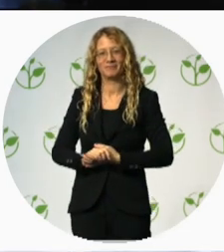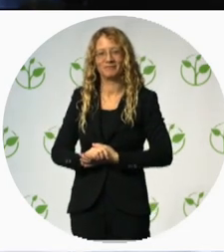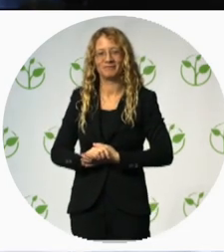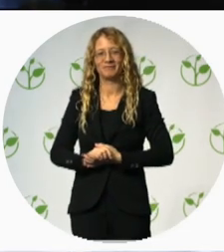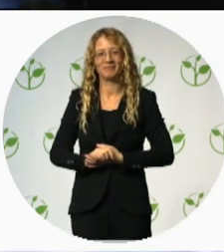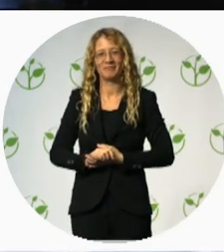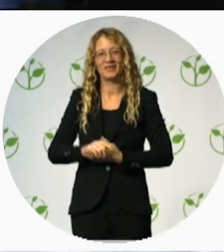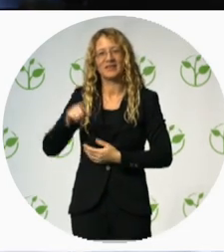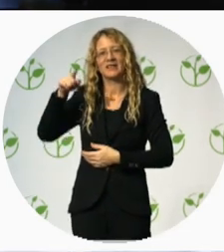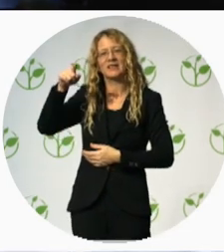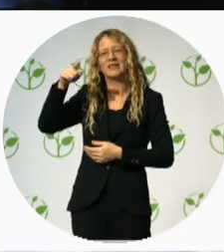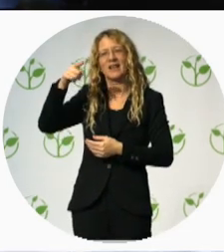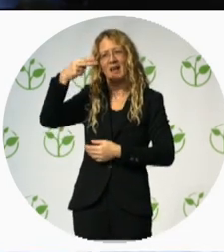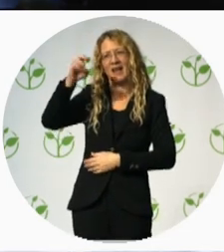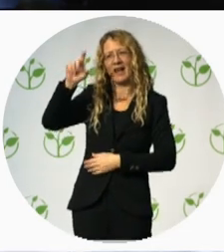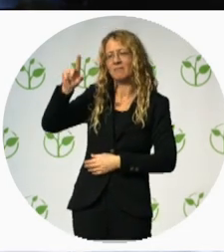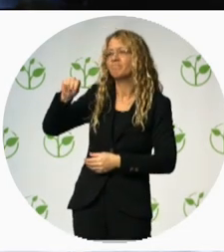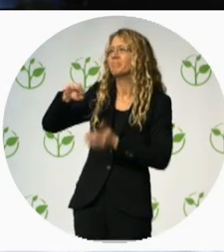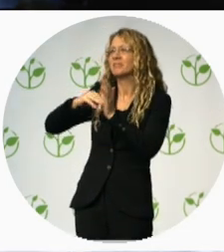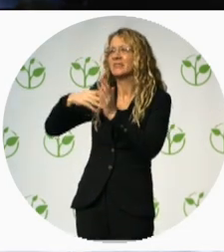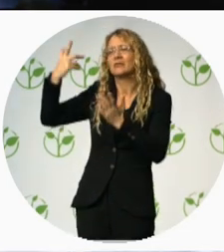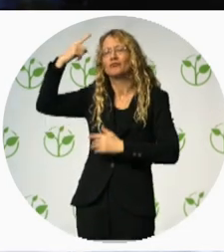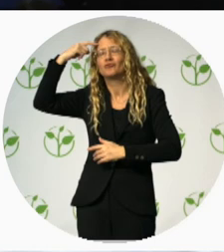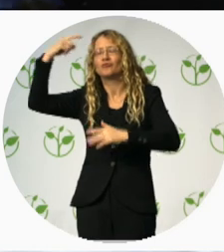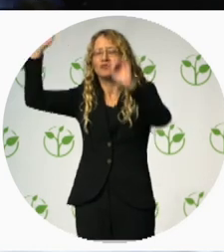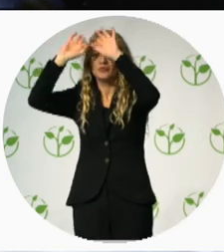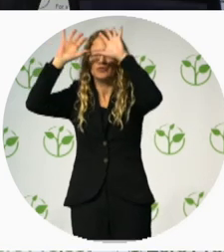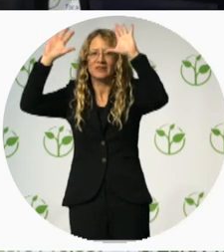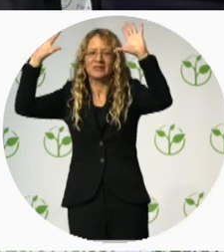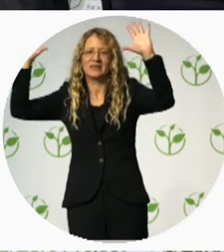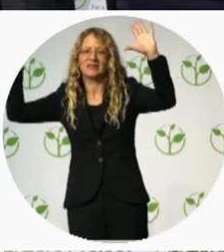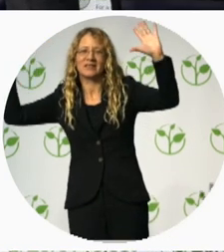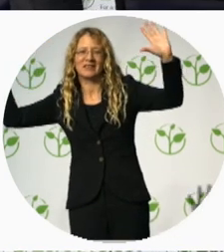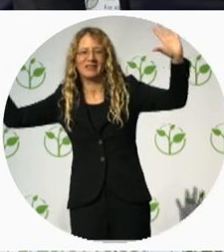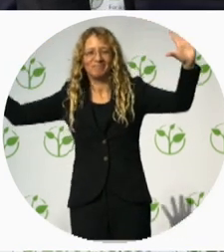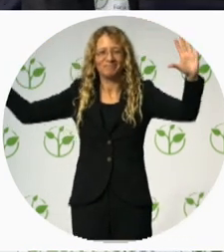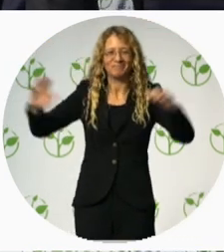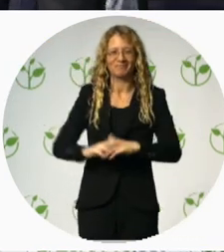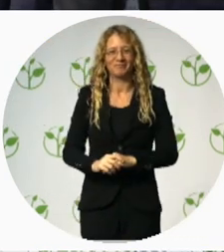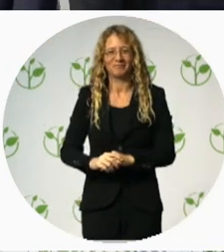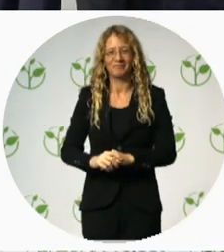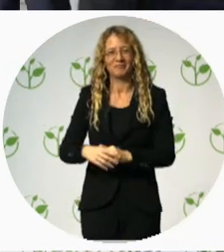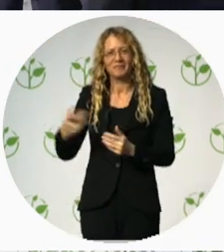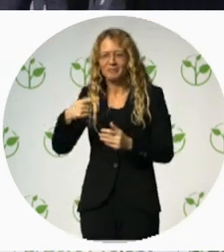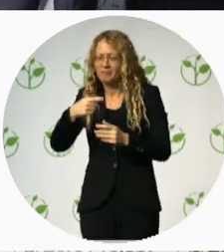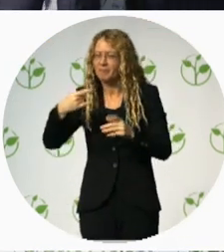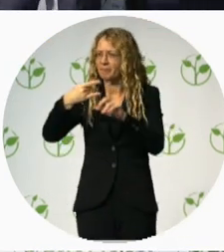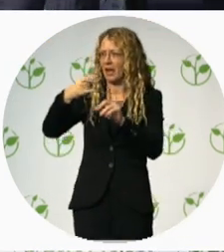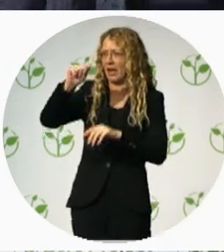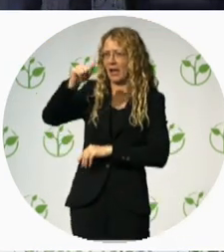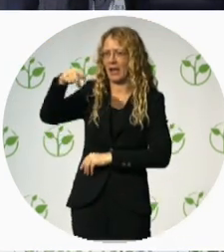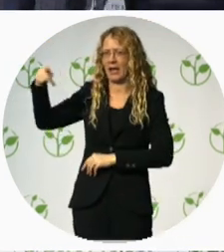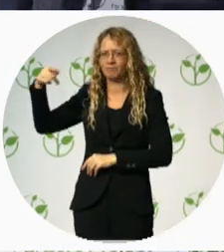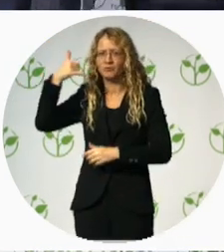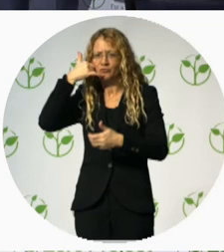Cairo, Egypt. In 2015, Helm developed a mobile phone application and website called Entelak.